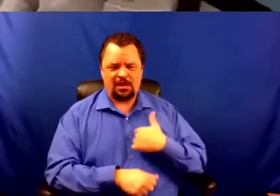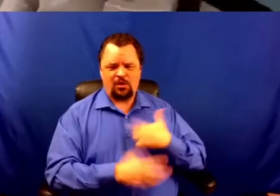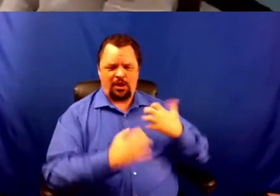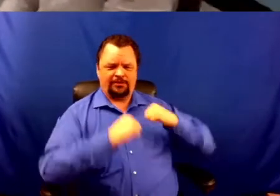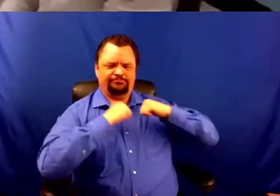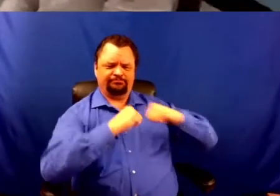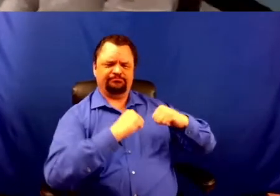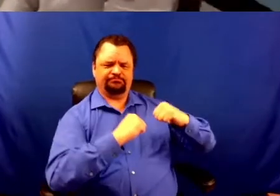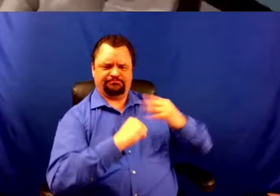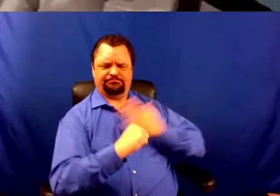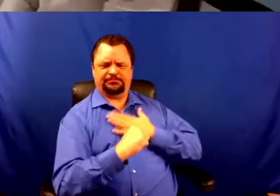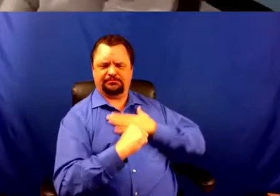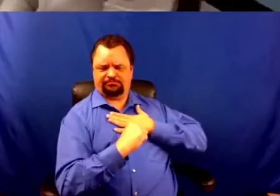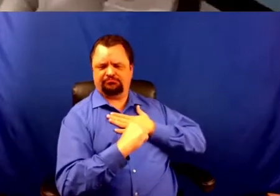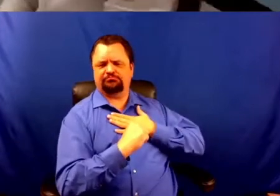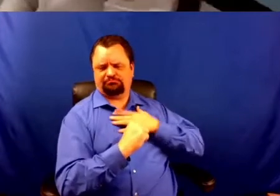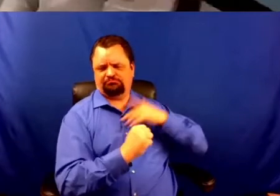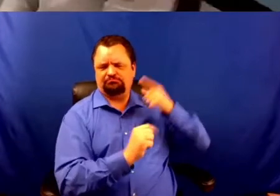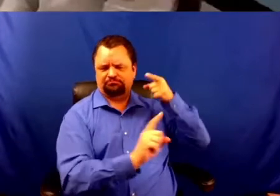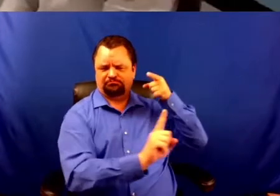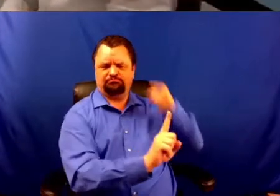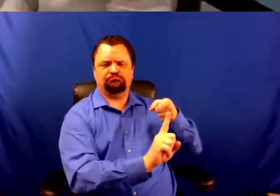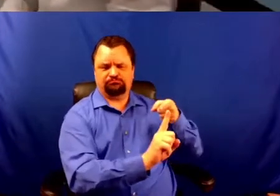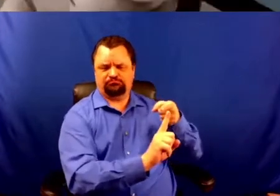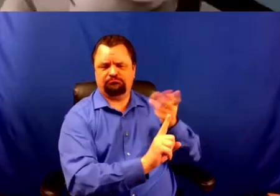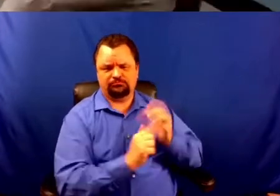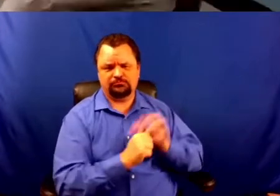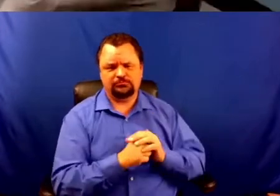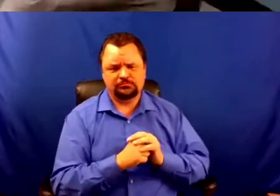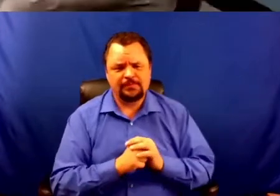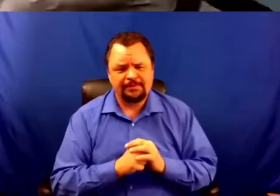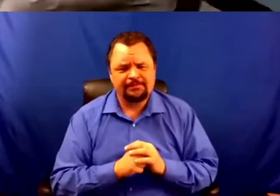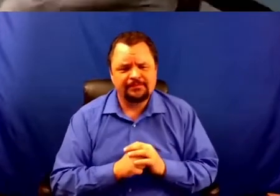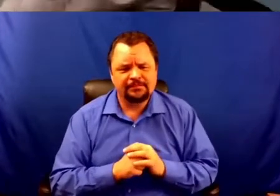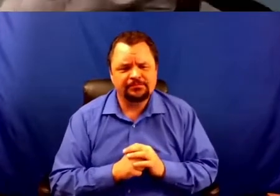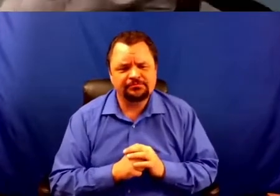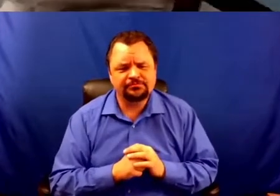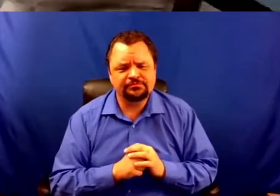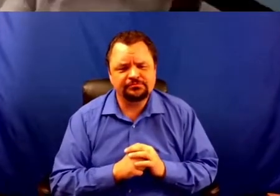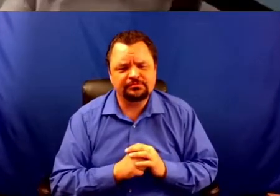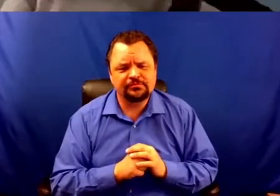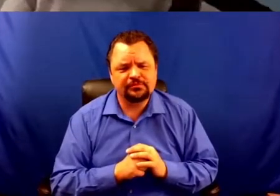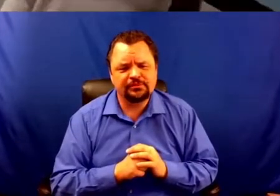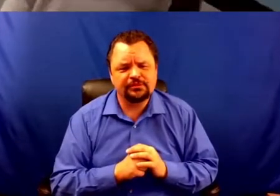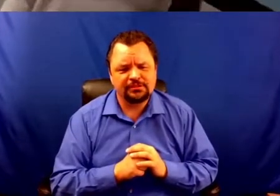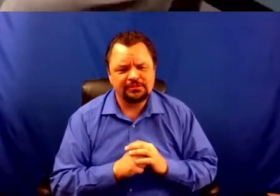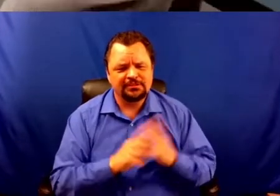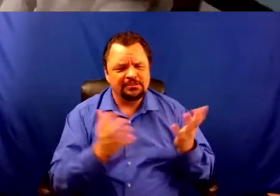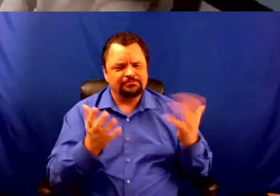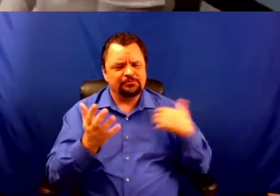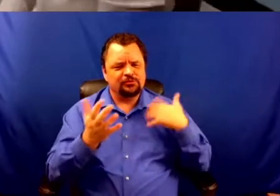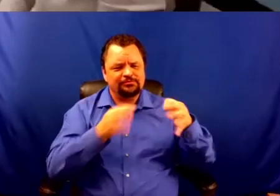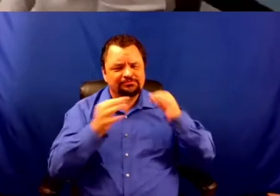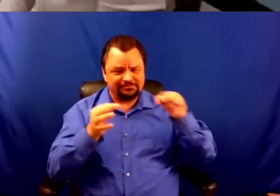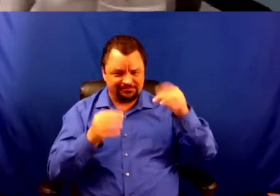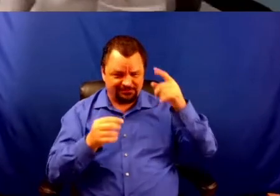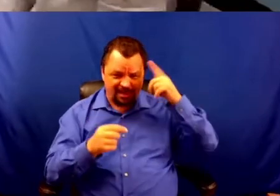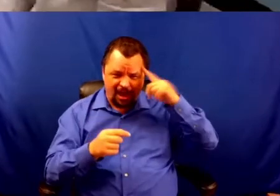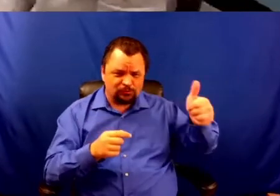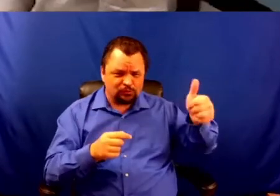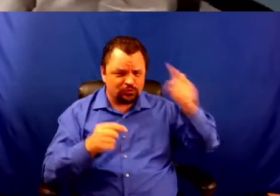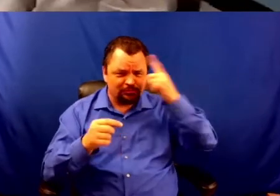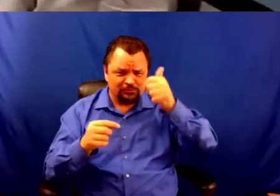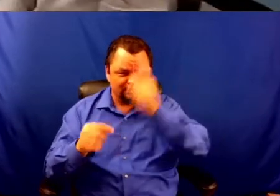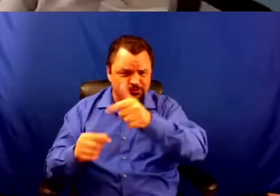I think everybody remembers when Governor Polis, CDPHE, was shortchanging El Paso County on